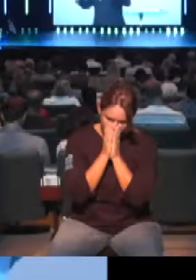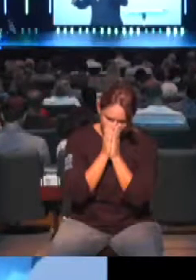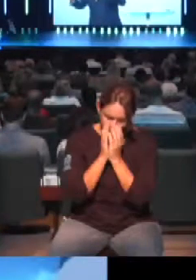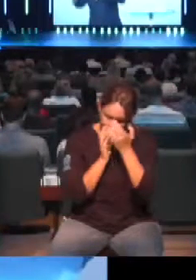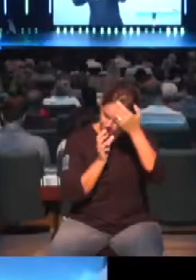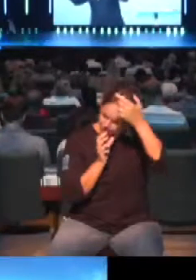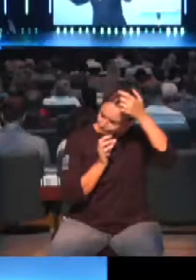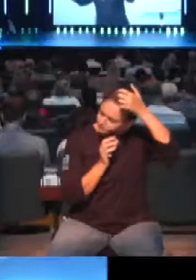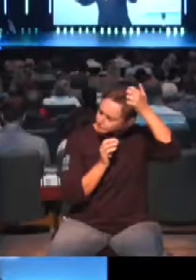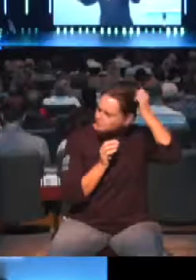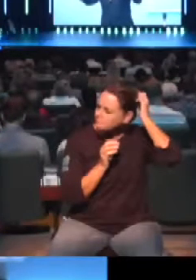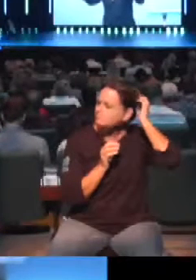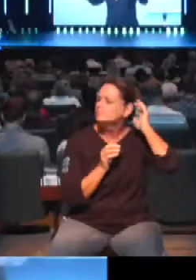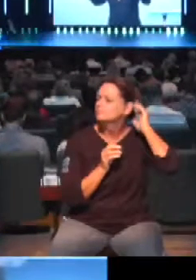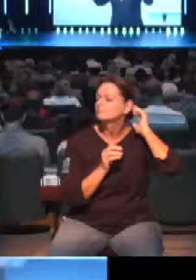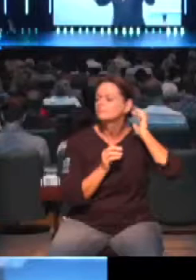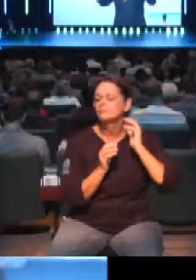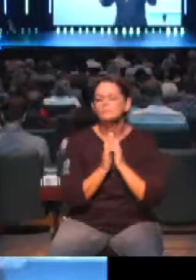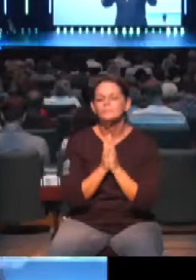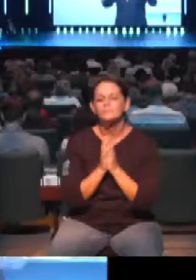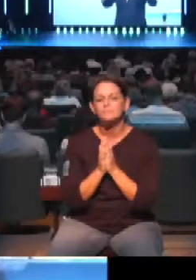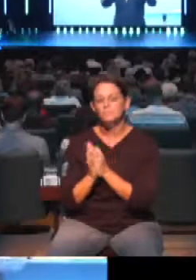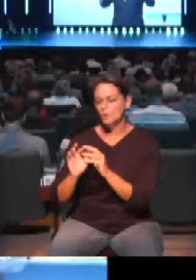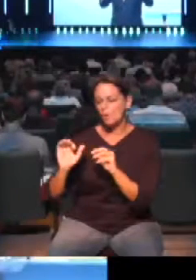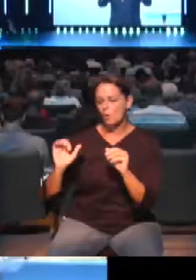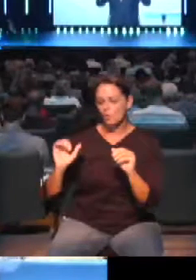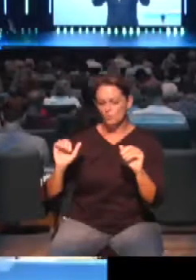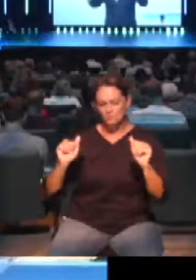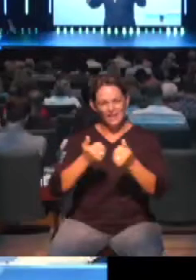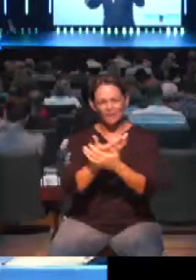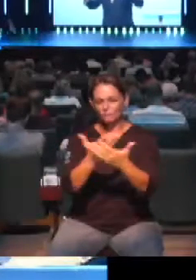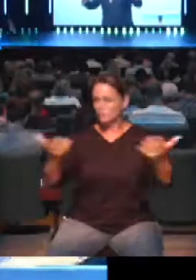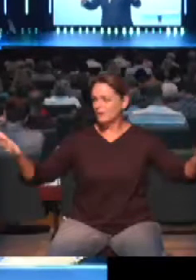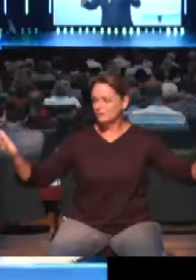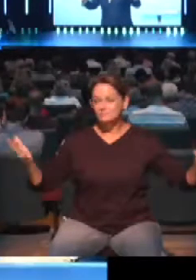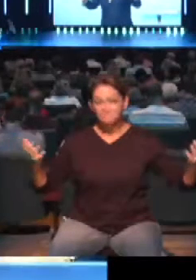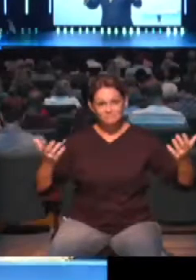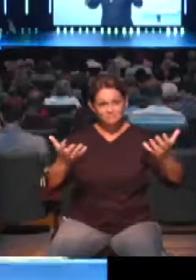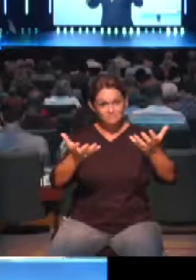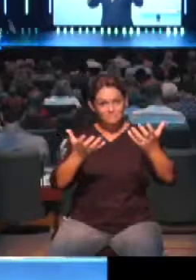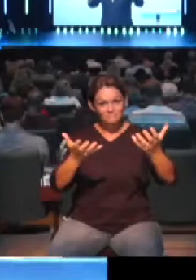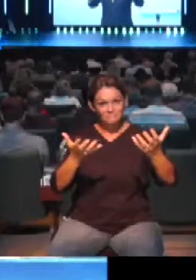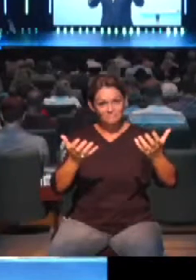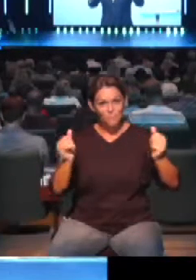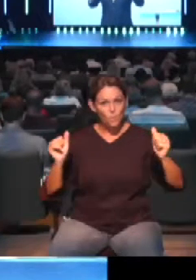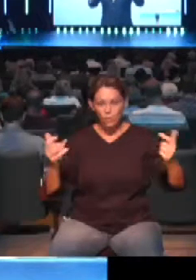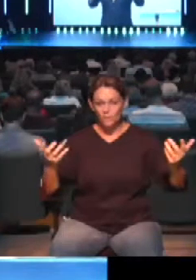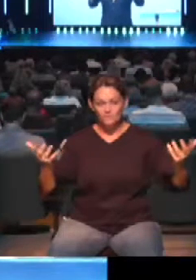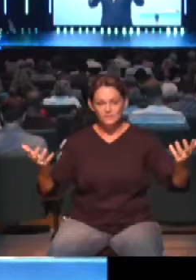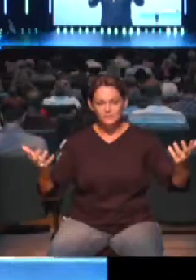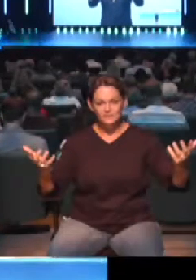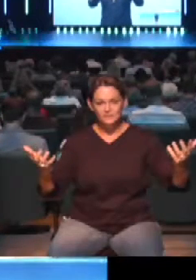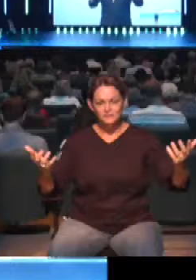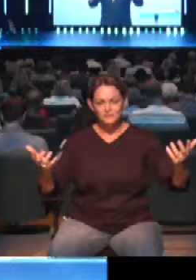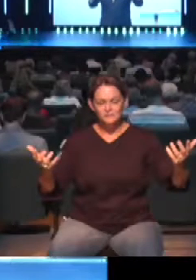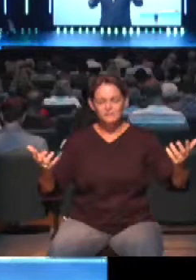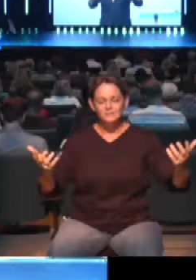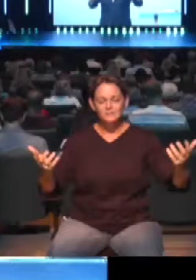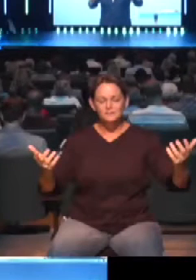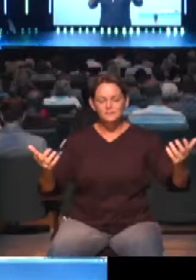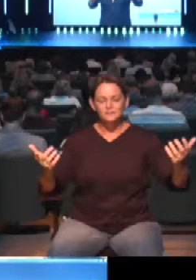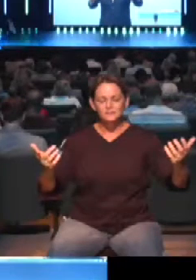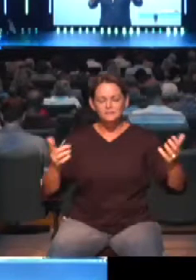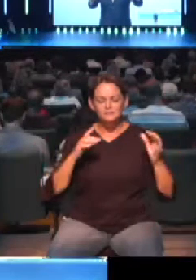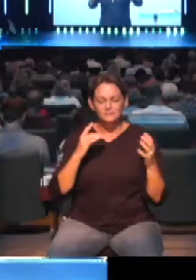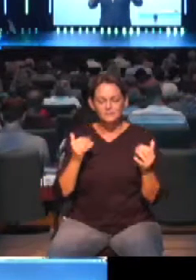I'm asking every campus right now, I'm asking you, every person at every campus, would you make a commitment